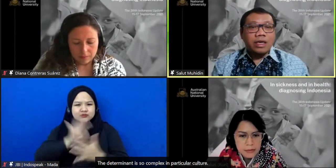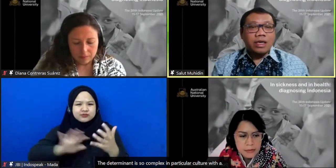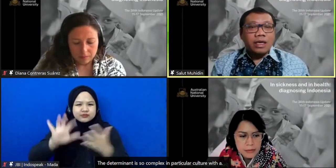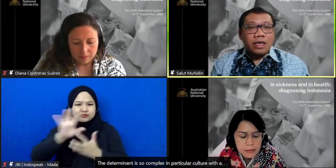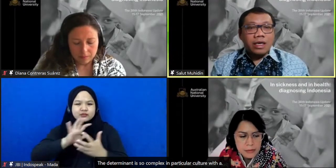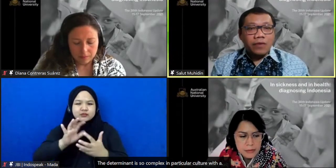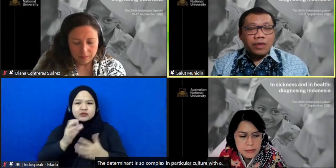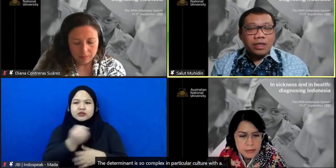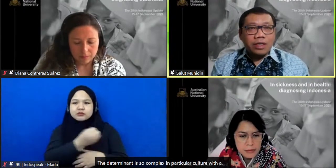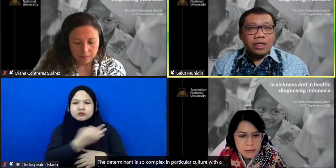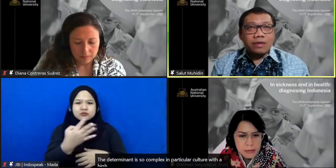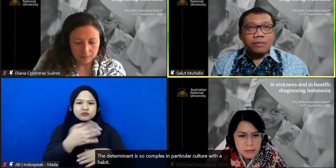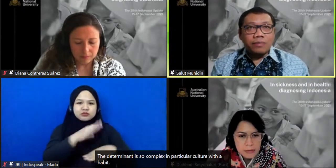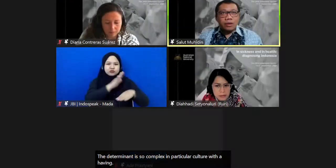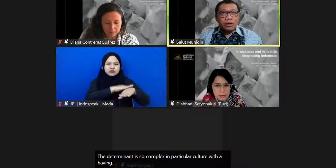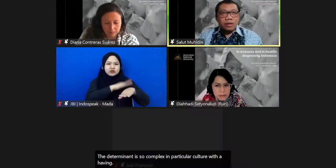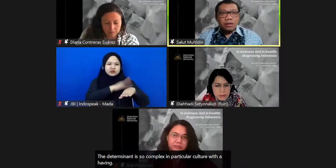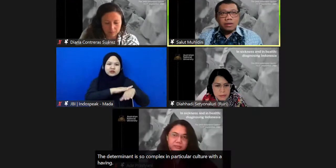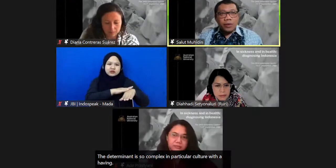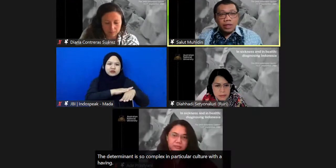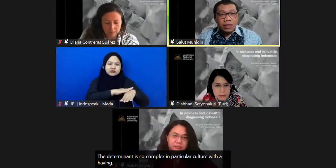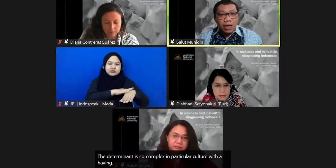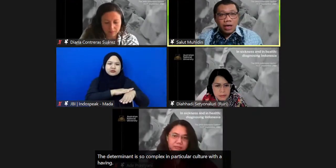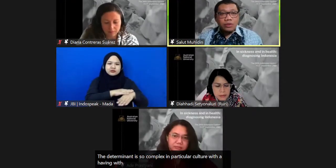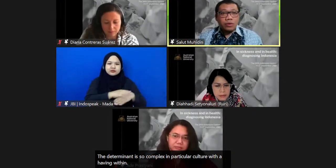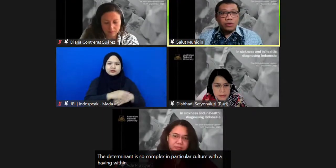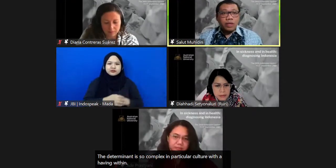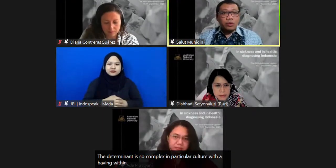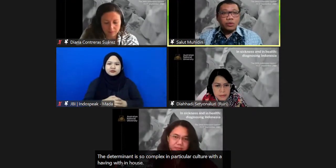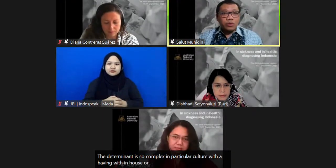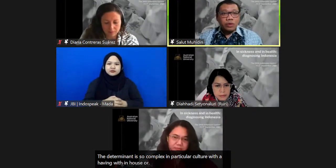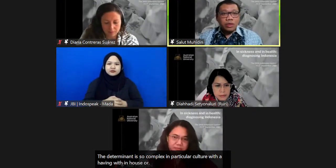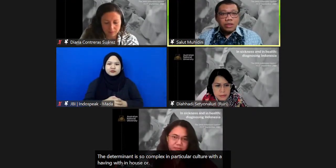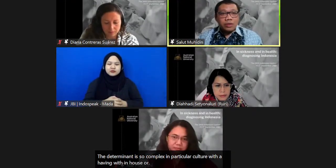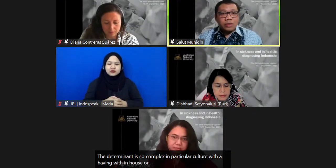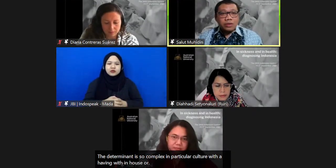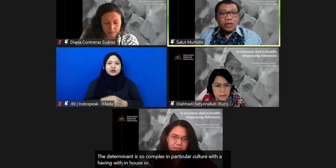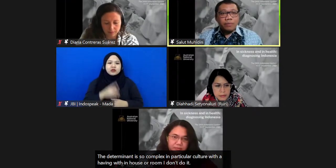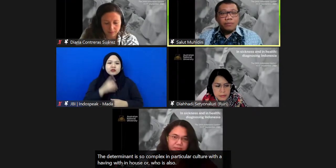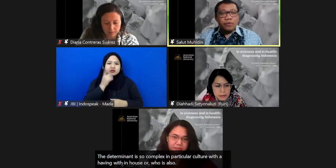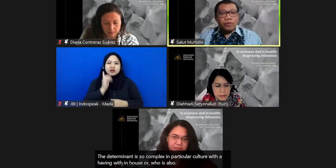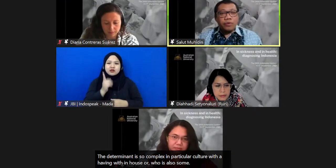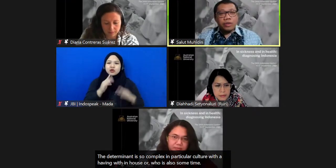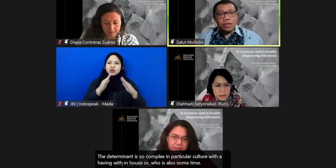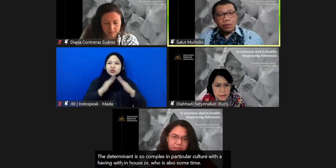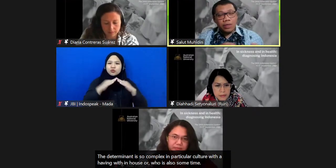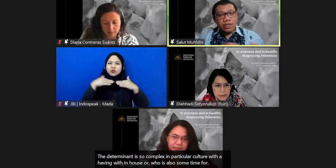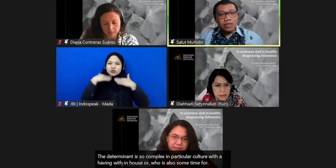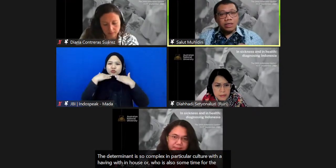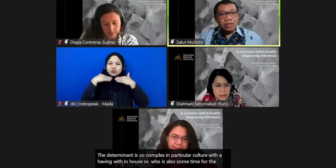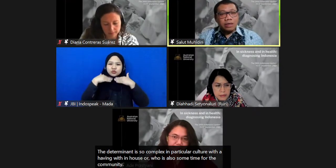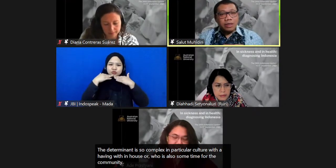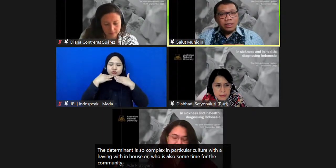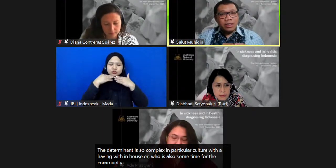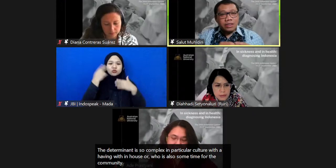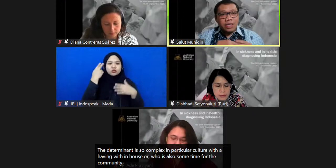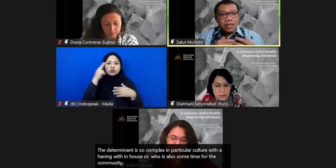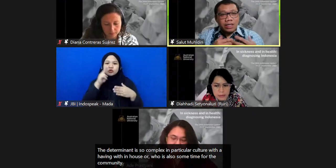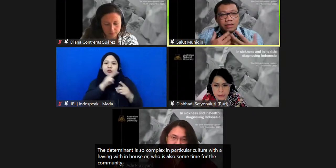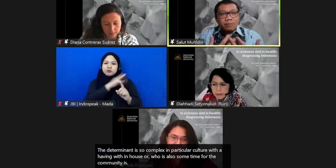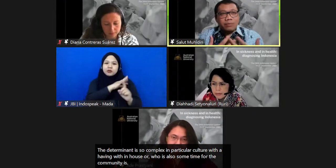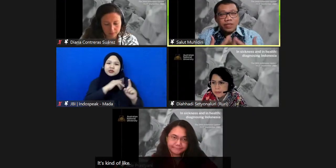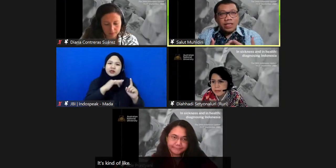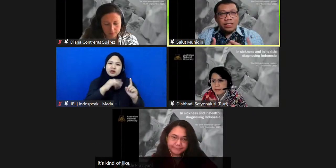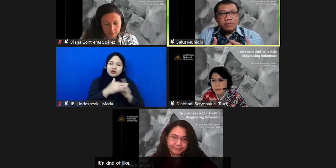budaya. Having waiting house or rumah tunggu is also sometimes for the community, it's kind of